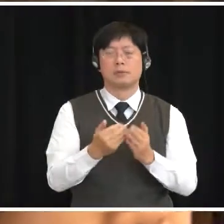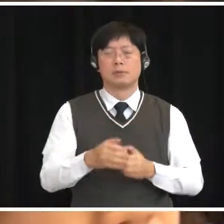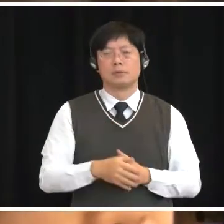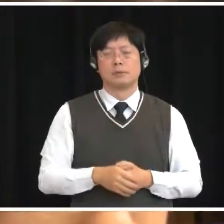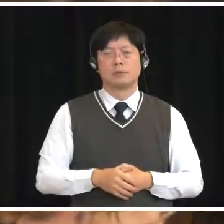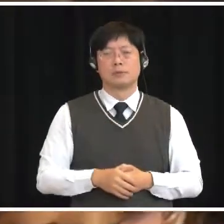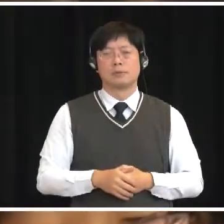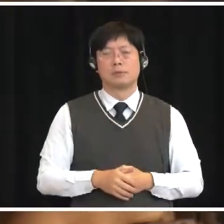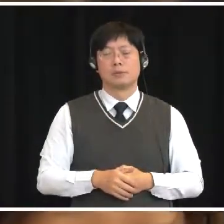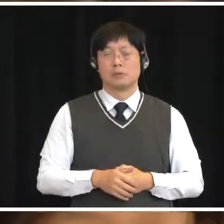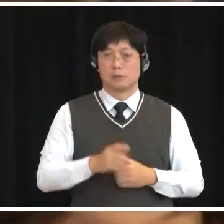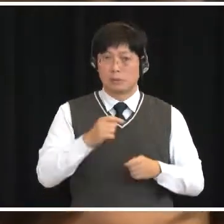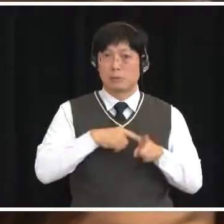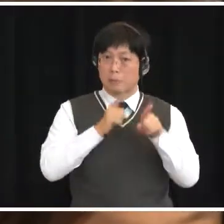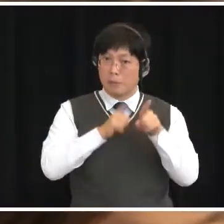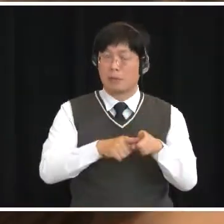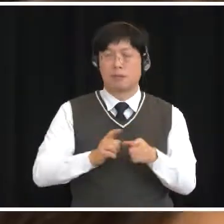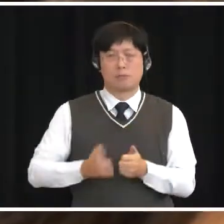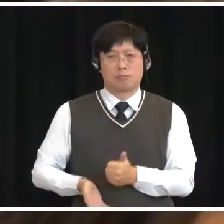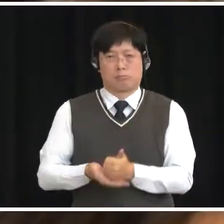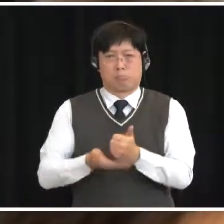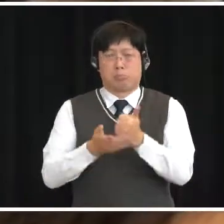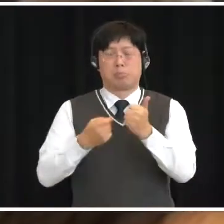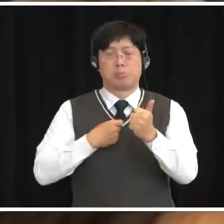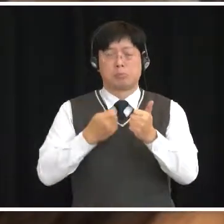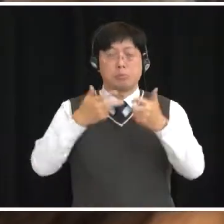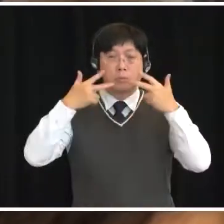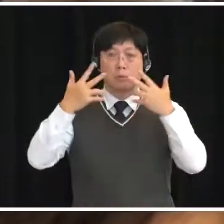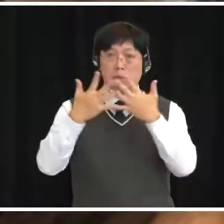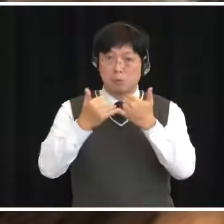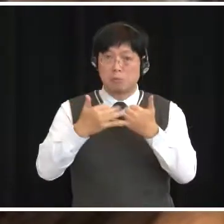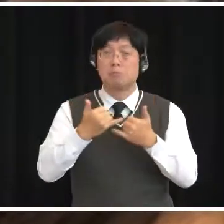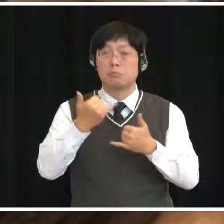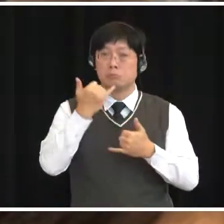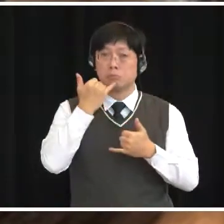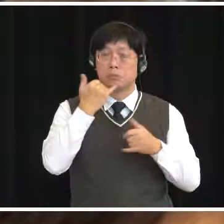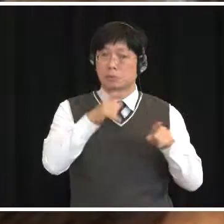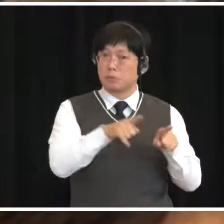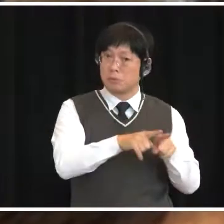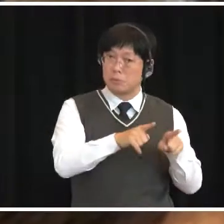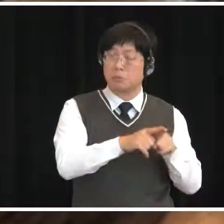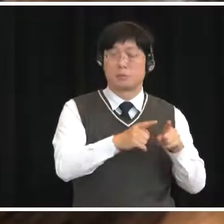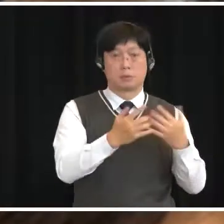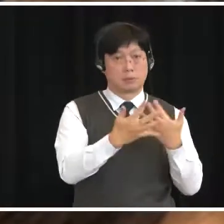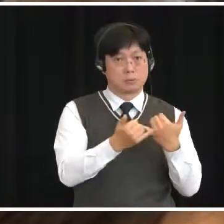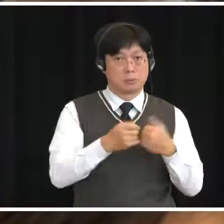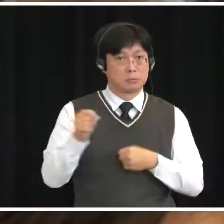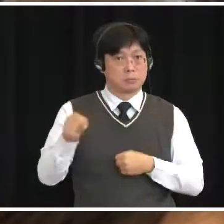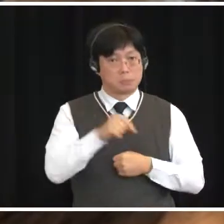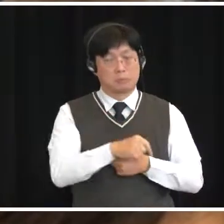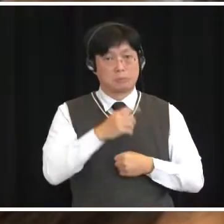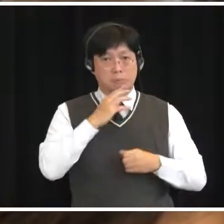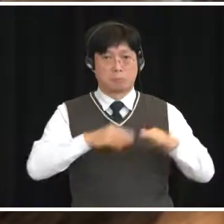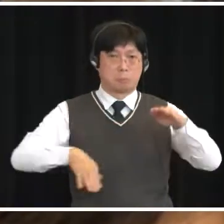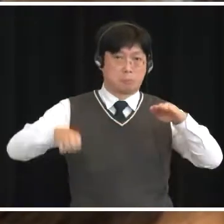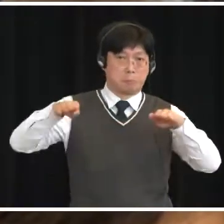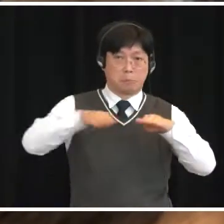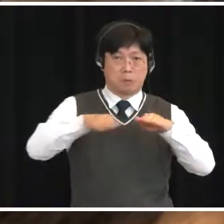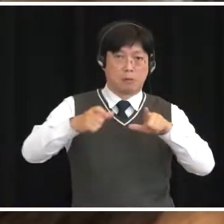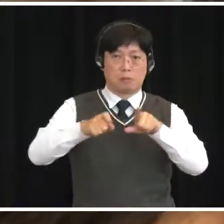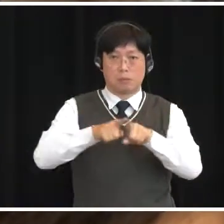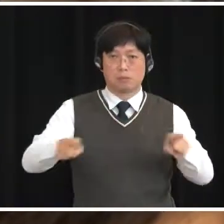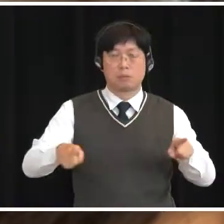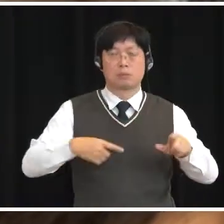So these are different incentives to help indigenous and